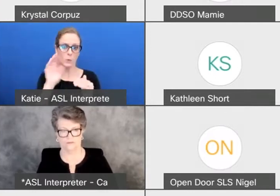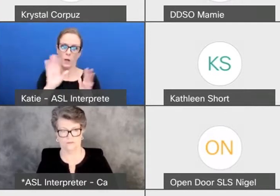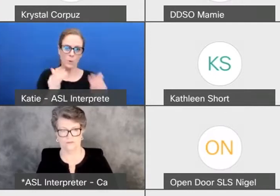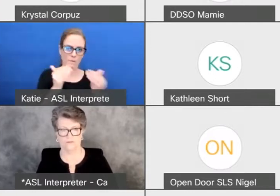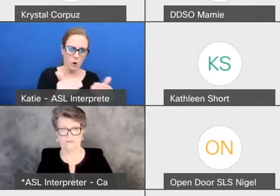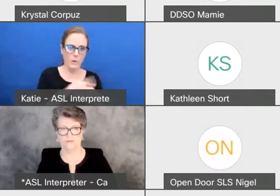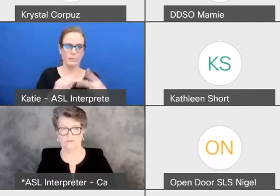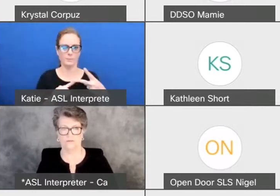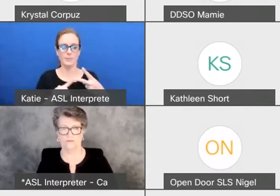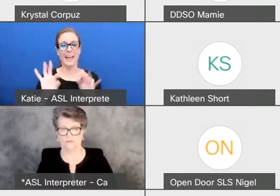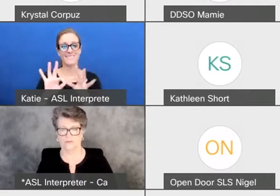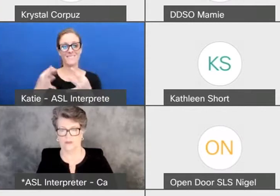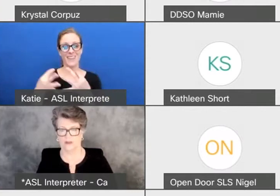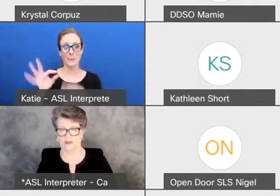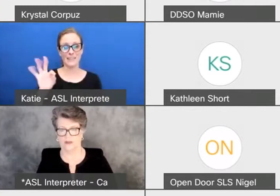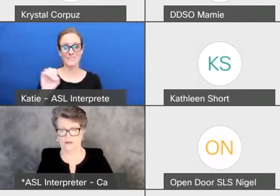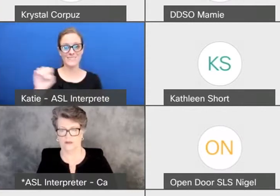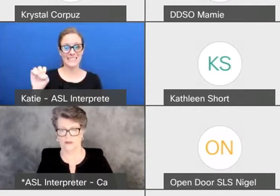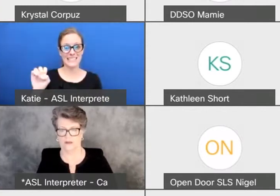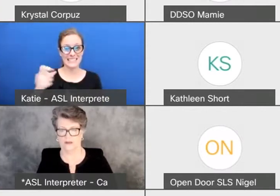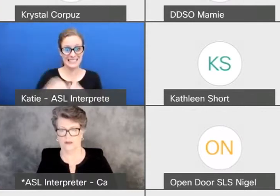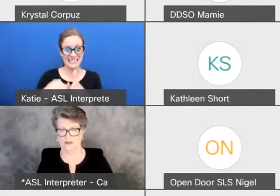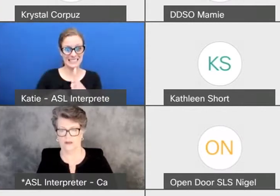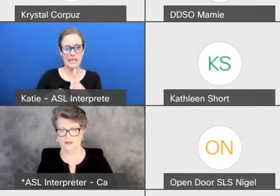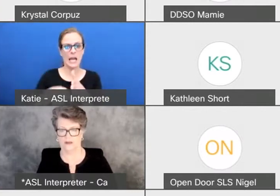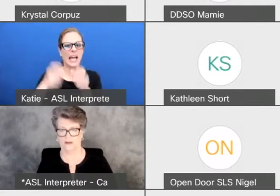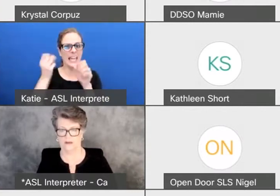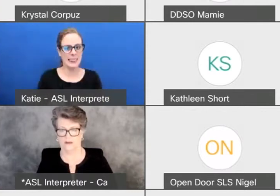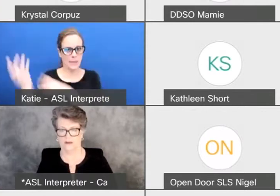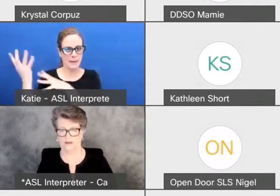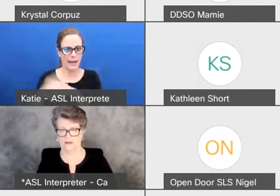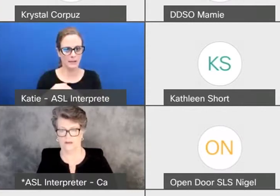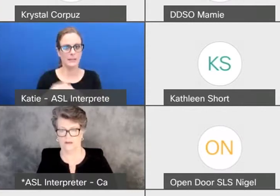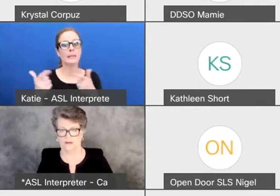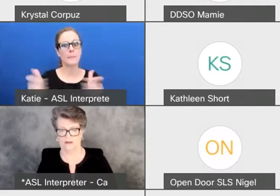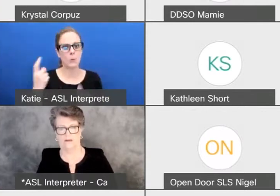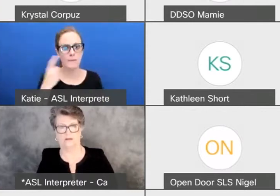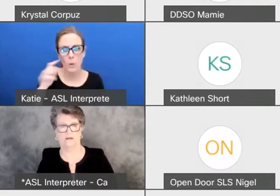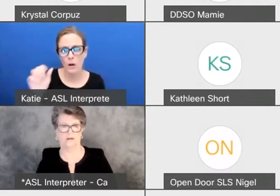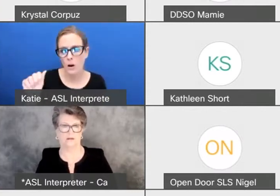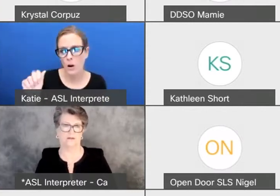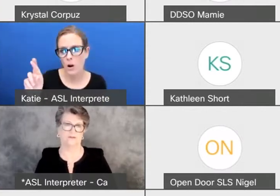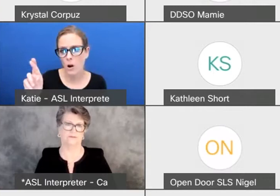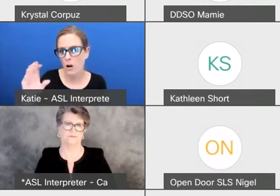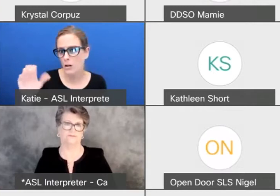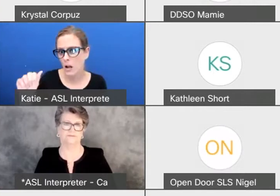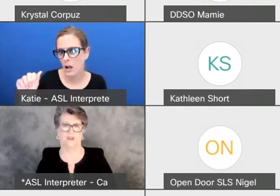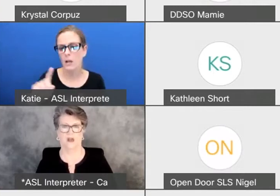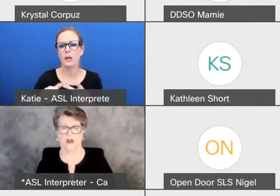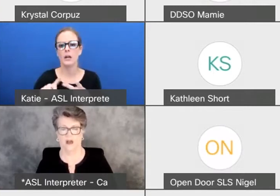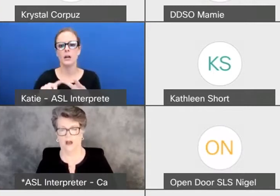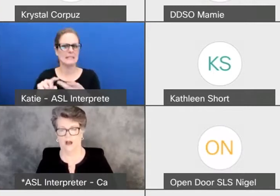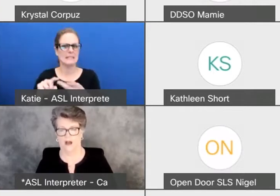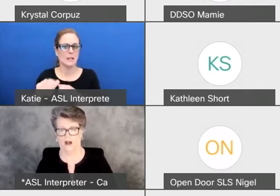Eliminating family fees. This has been a big one for ARCA and advocacy as well, regional centers and